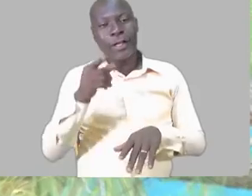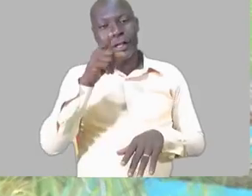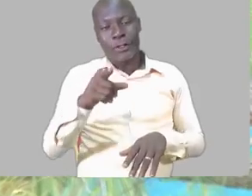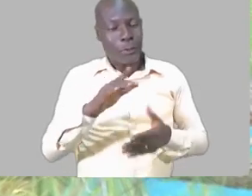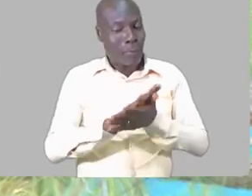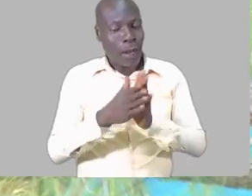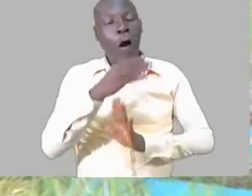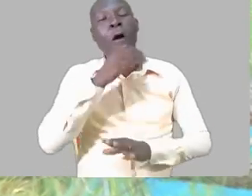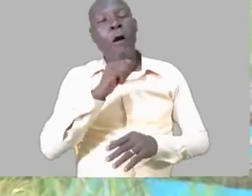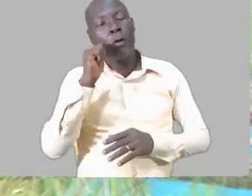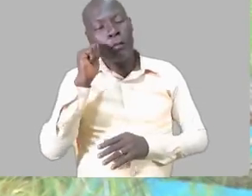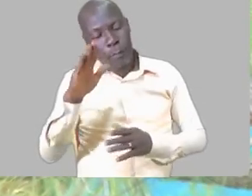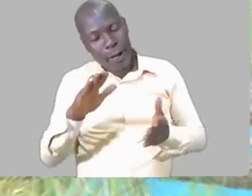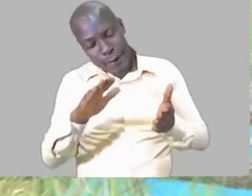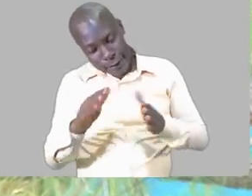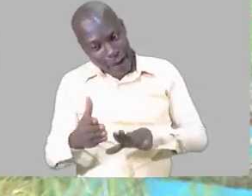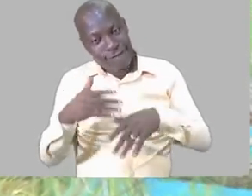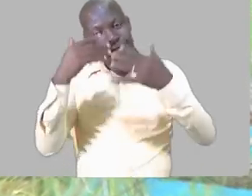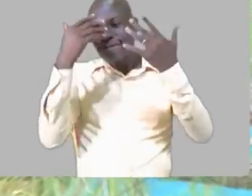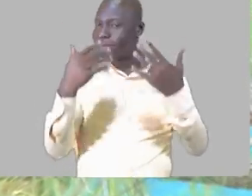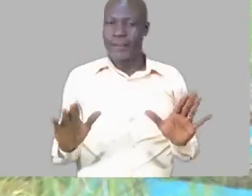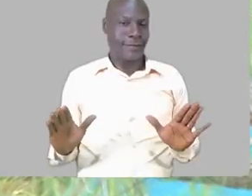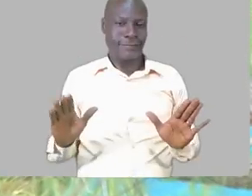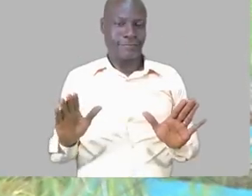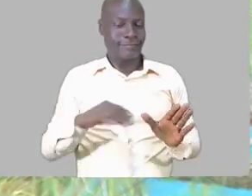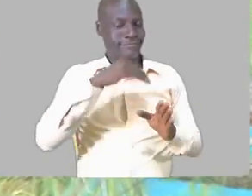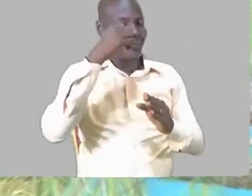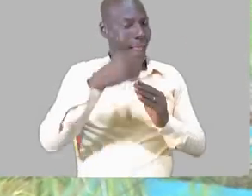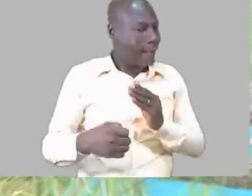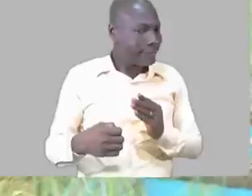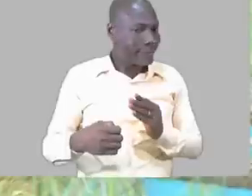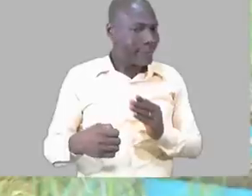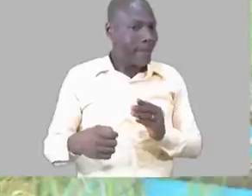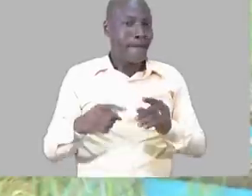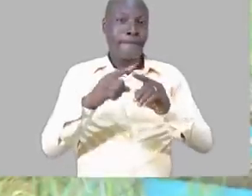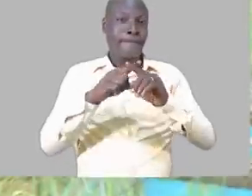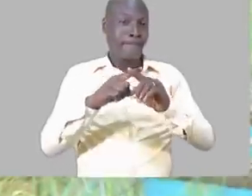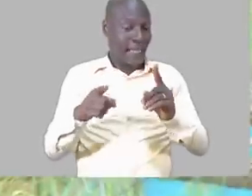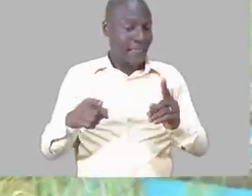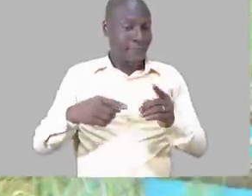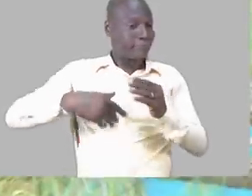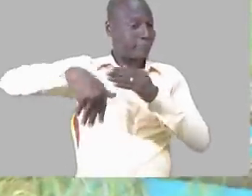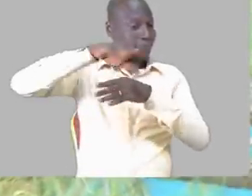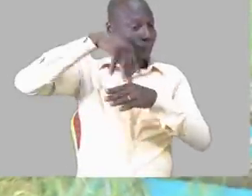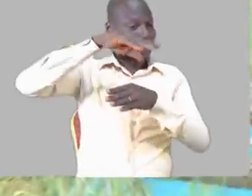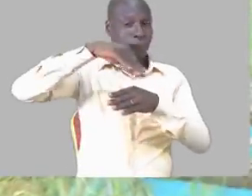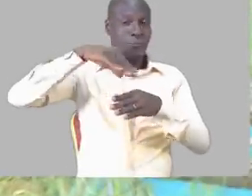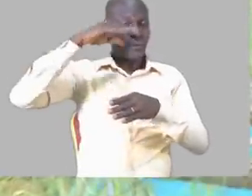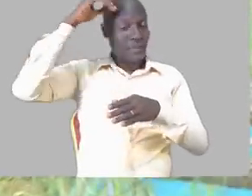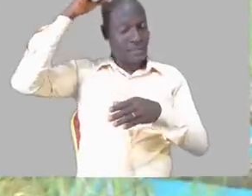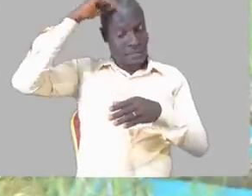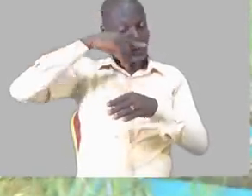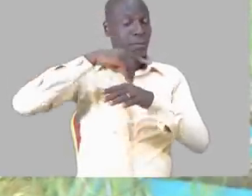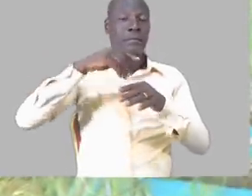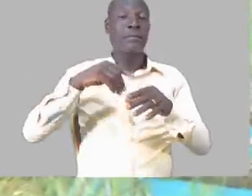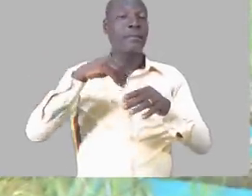brewa na se owo ebefa wo a eno ano no na asi secular knowledge no e ende when